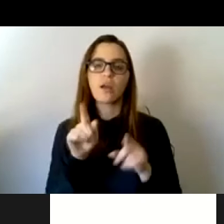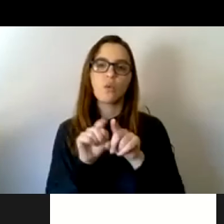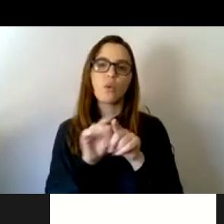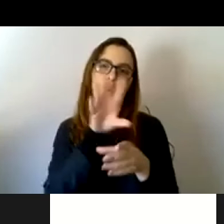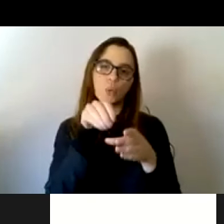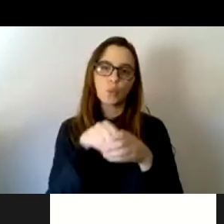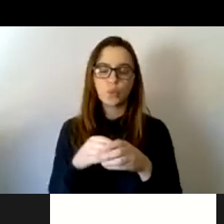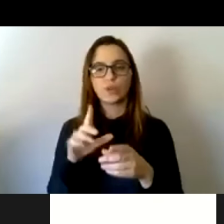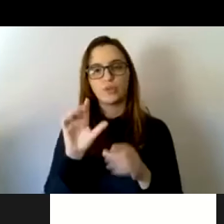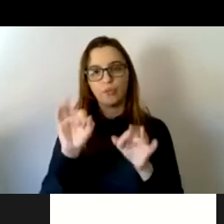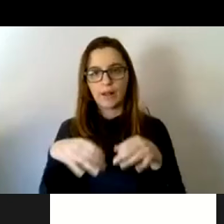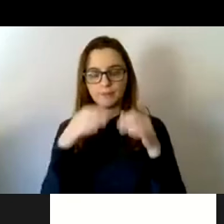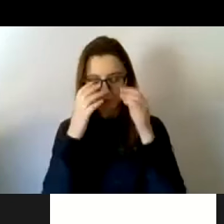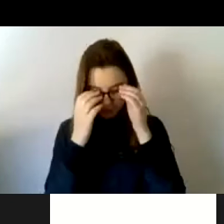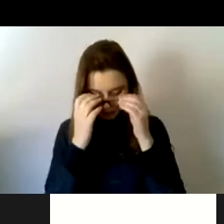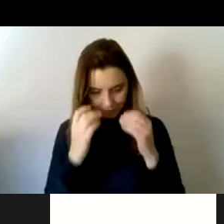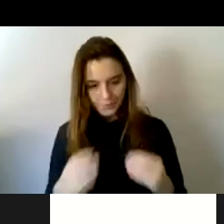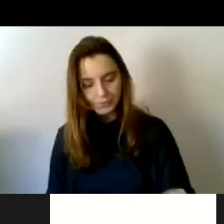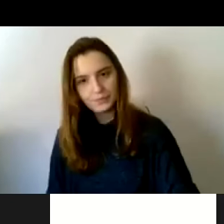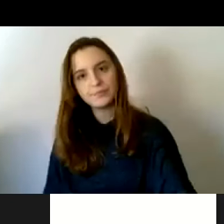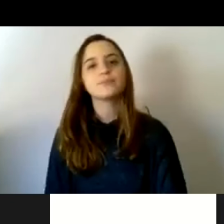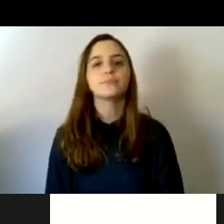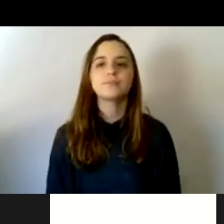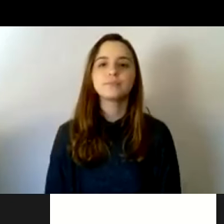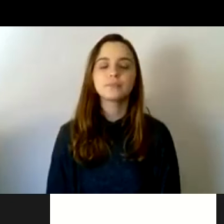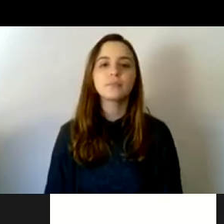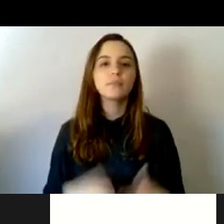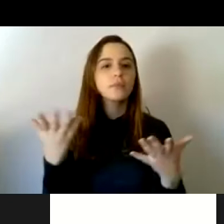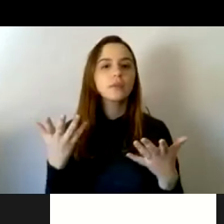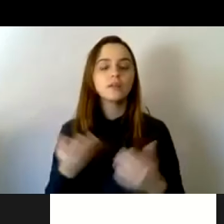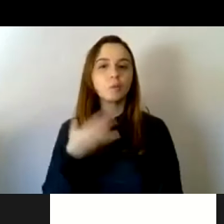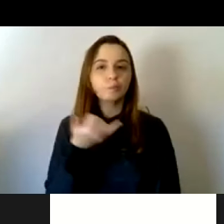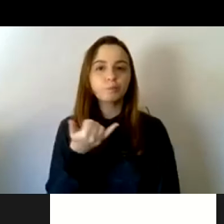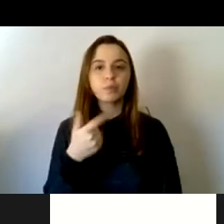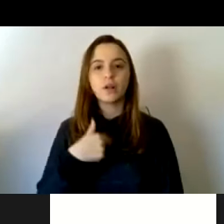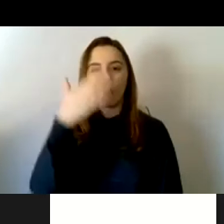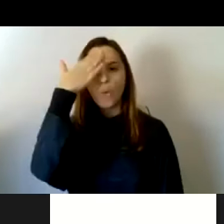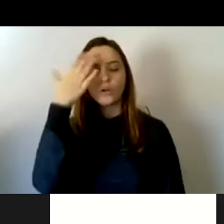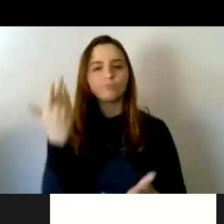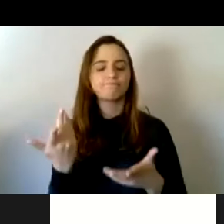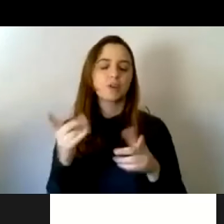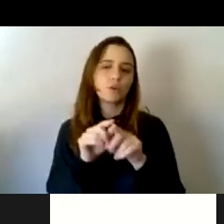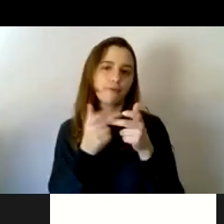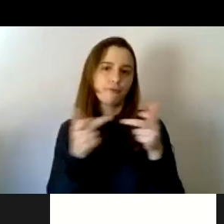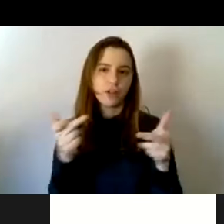well. Okay, so the second, I think it's rather a statement, but I will read it because it's been